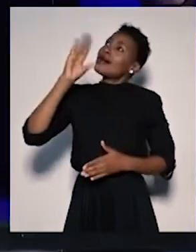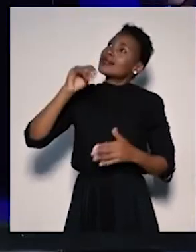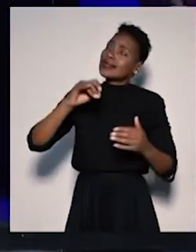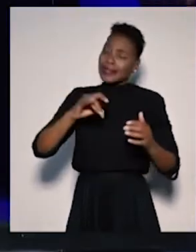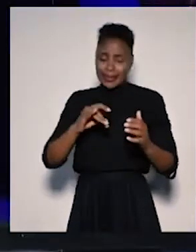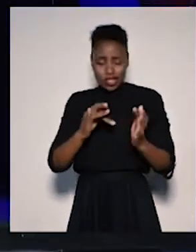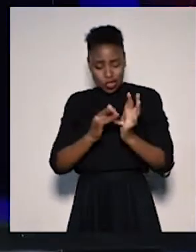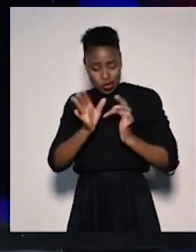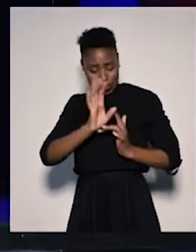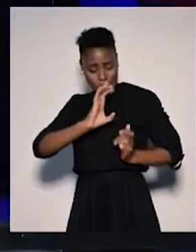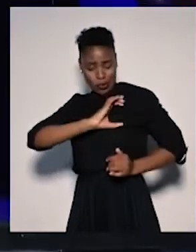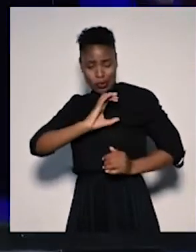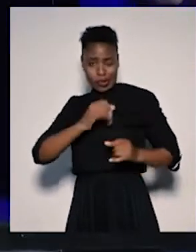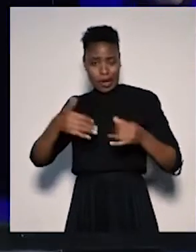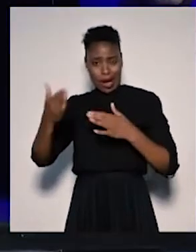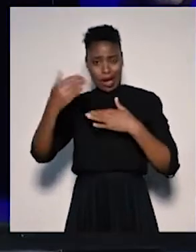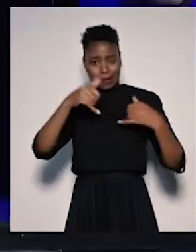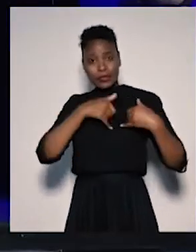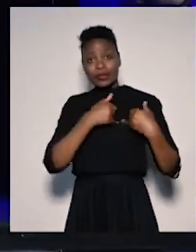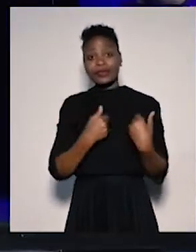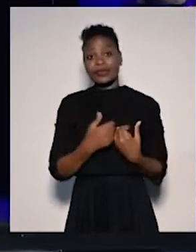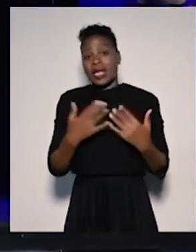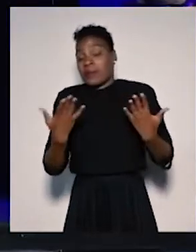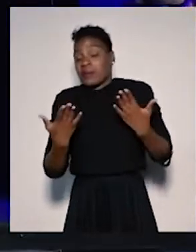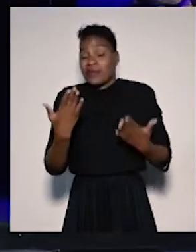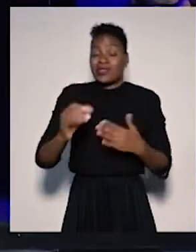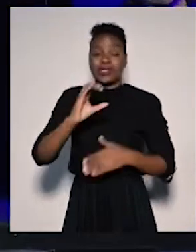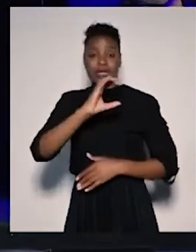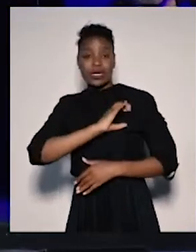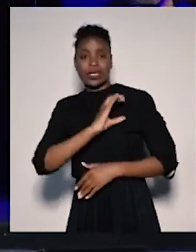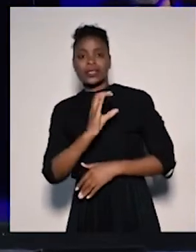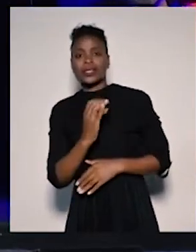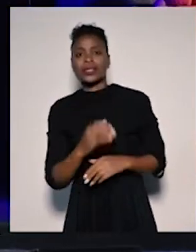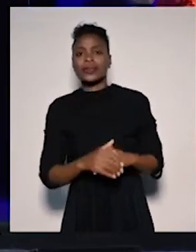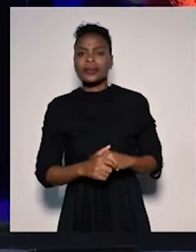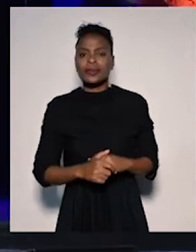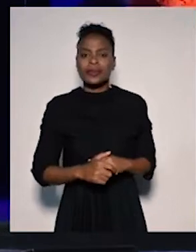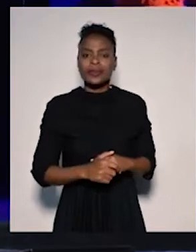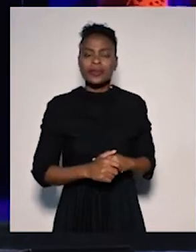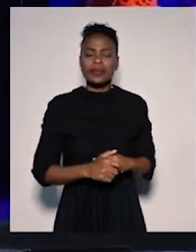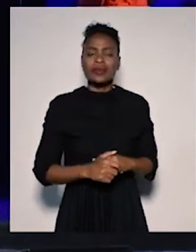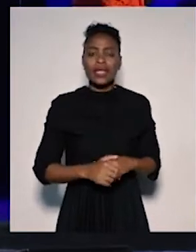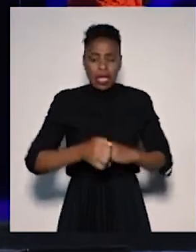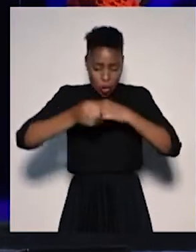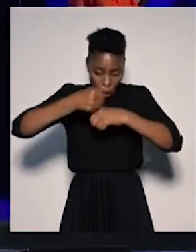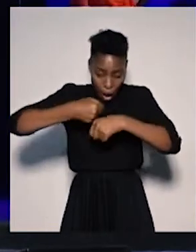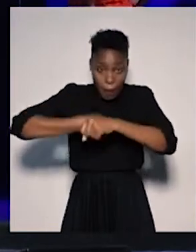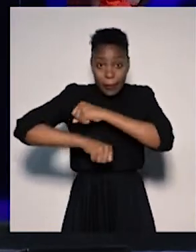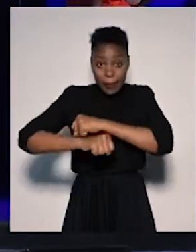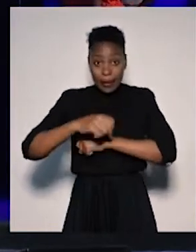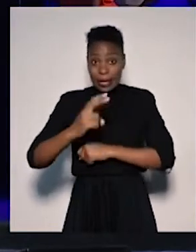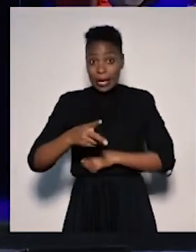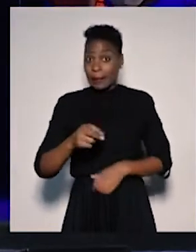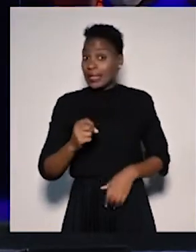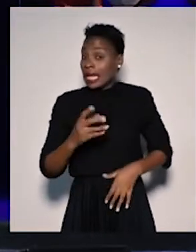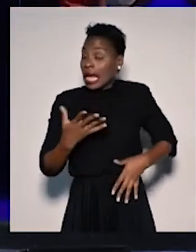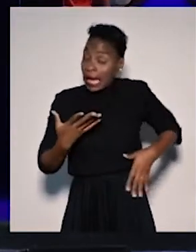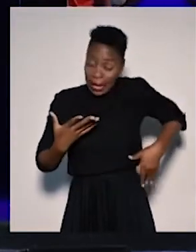heart. Or maybe you may be one of those Christians. You are born again, Mara.